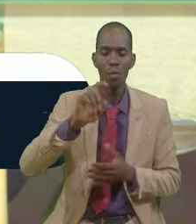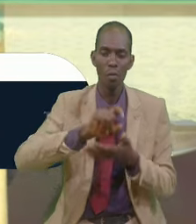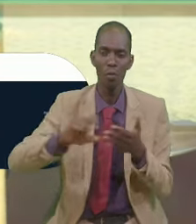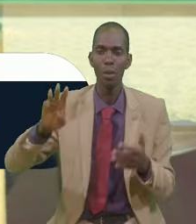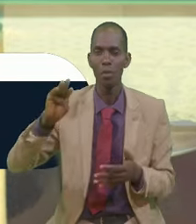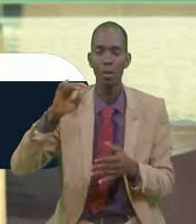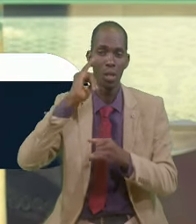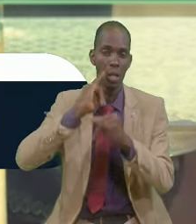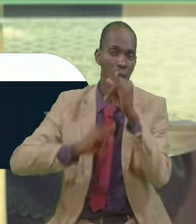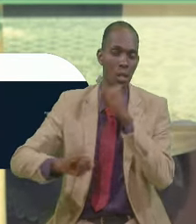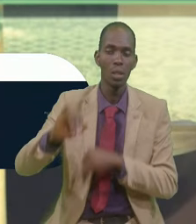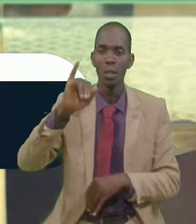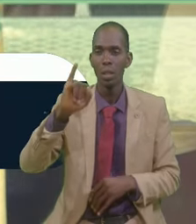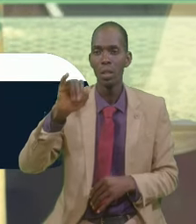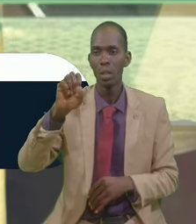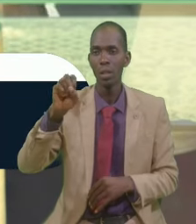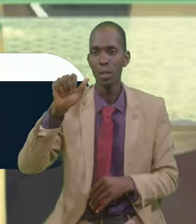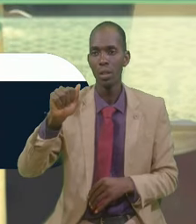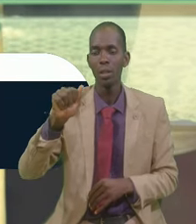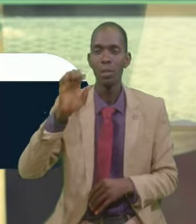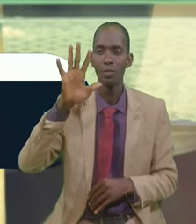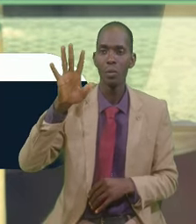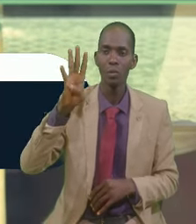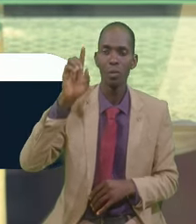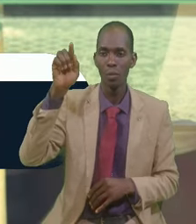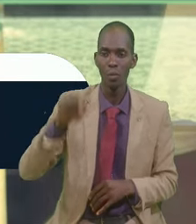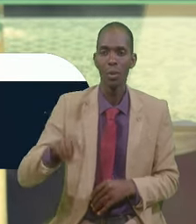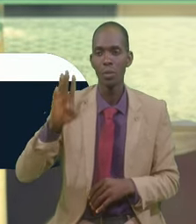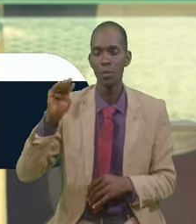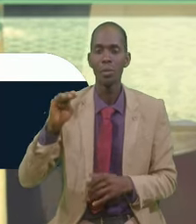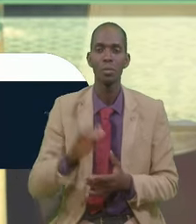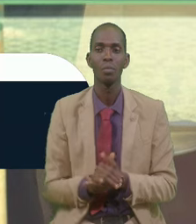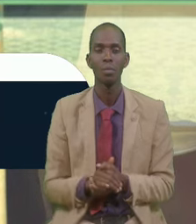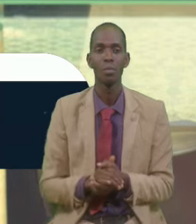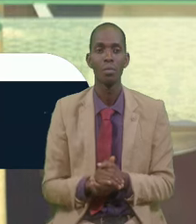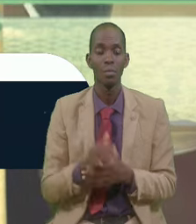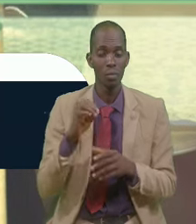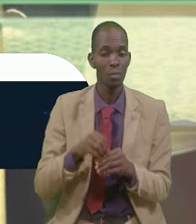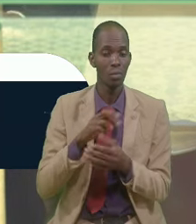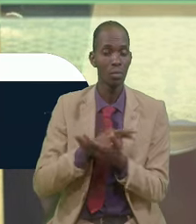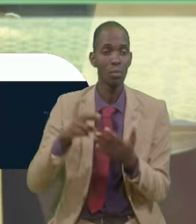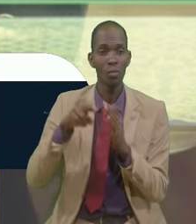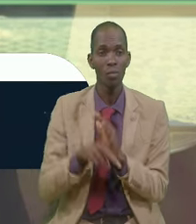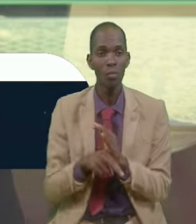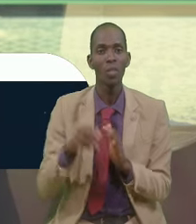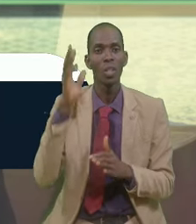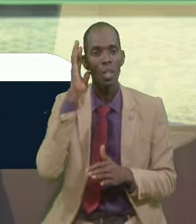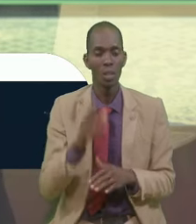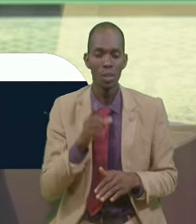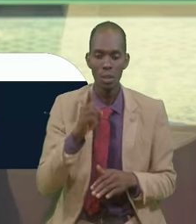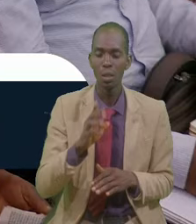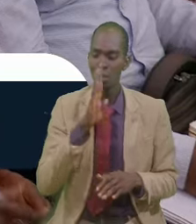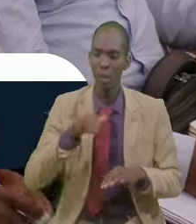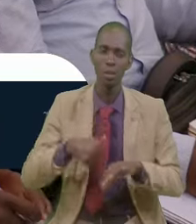I'm reading from verse 14. Isaiah chapter 54, reading from verse 14. In righteousness shall thou be